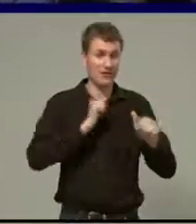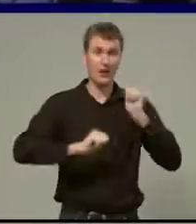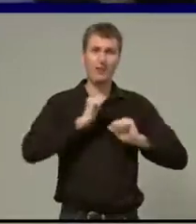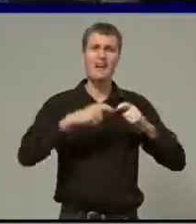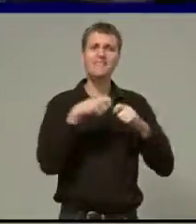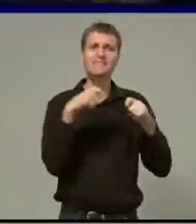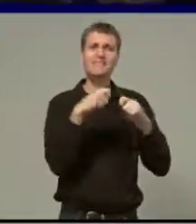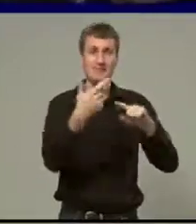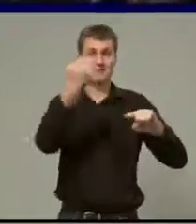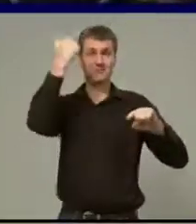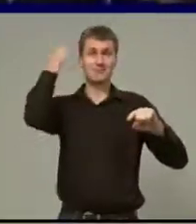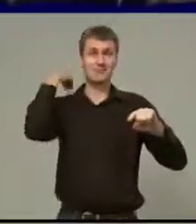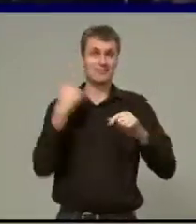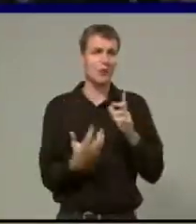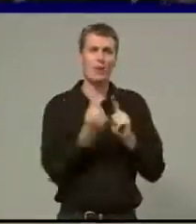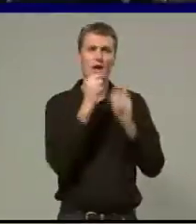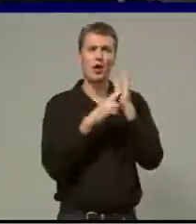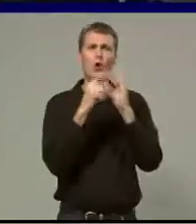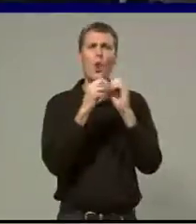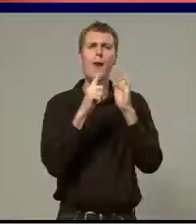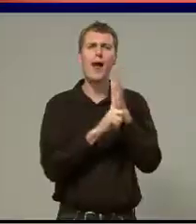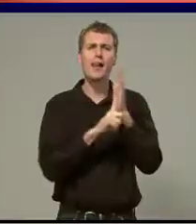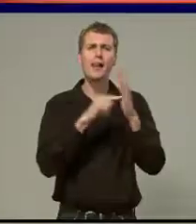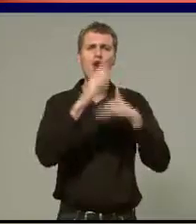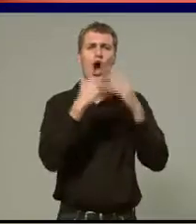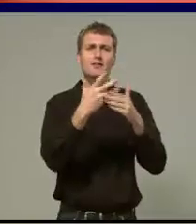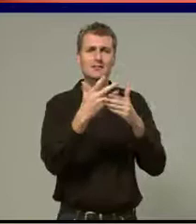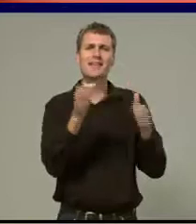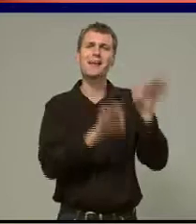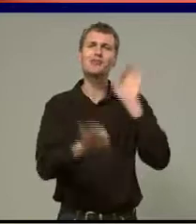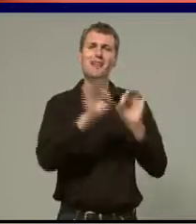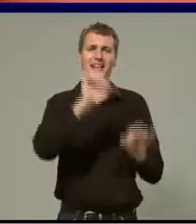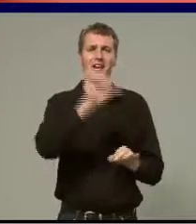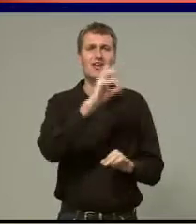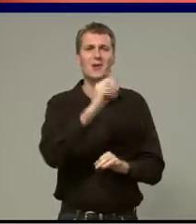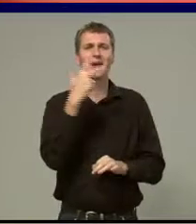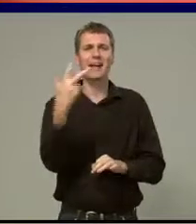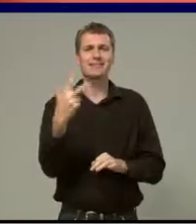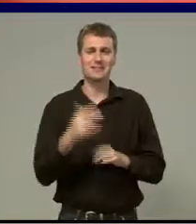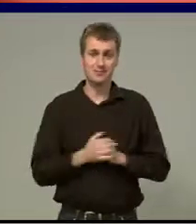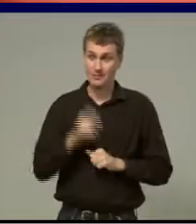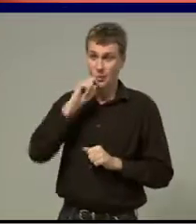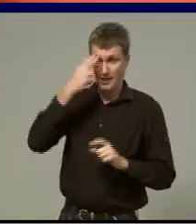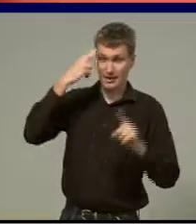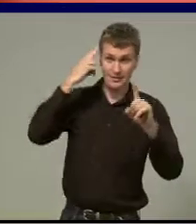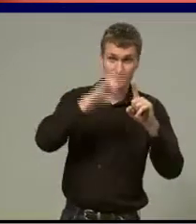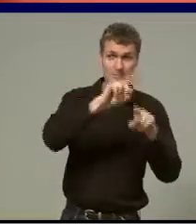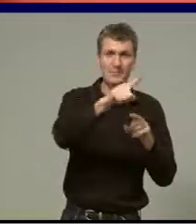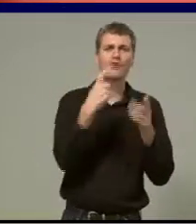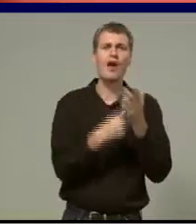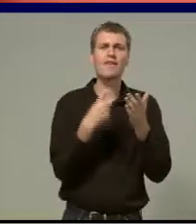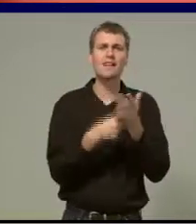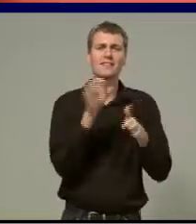the Nobel Prize in Chemistry in 1908. It will be known as the Rutherford Science and Innovation Centre